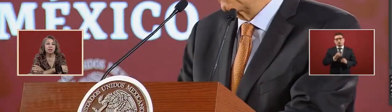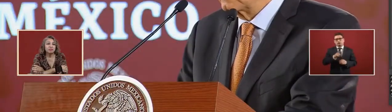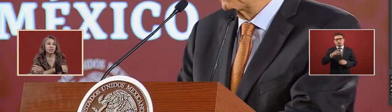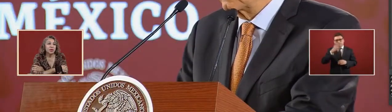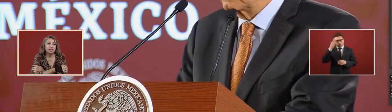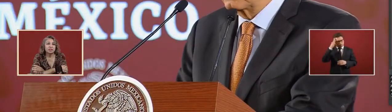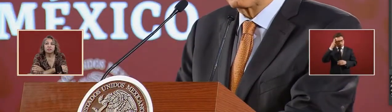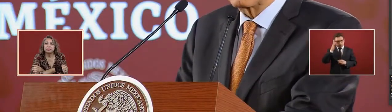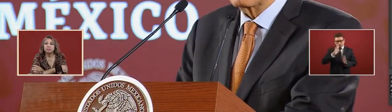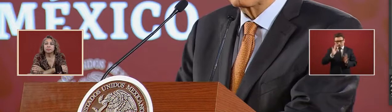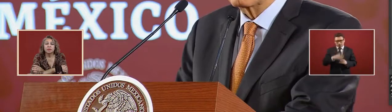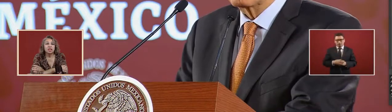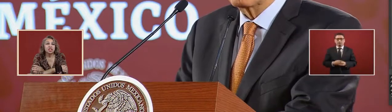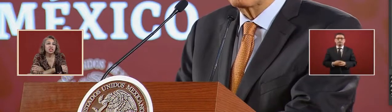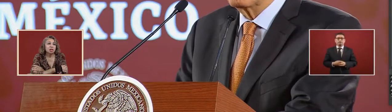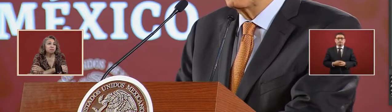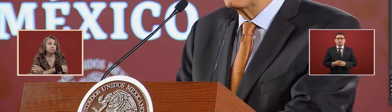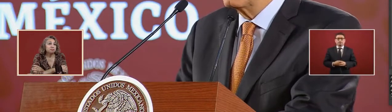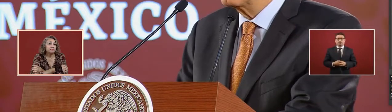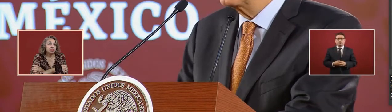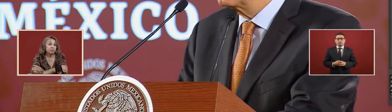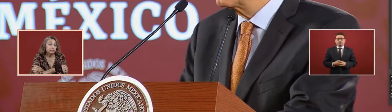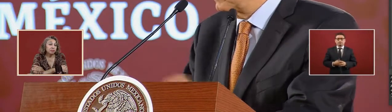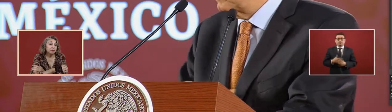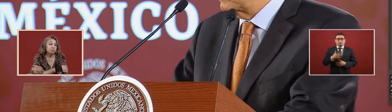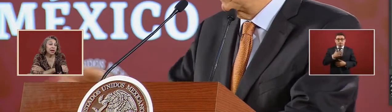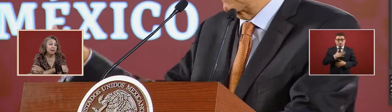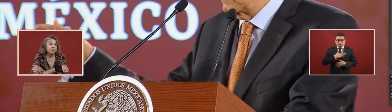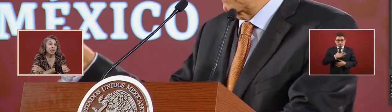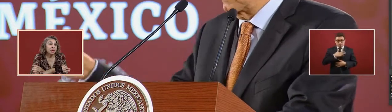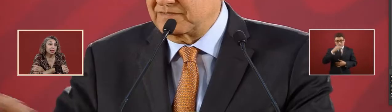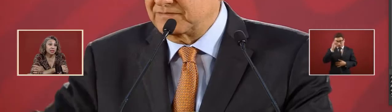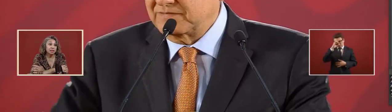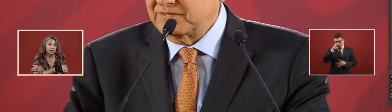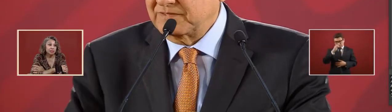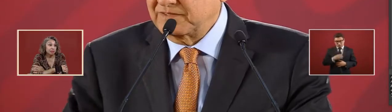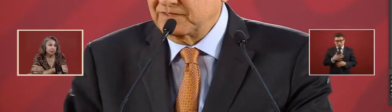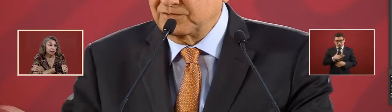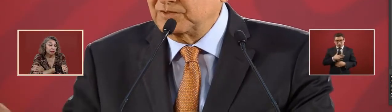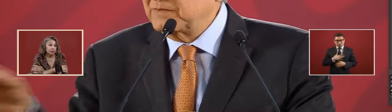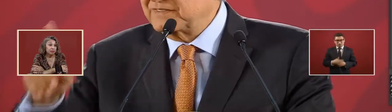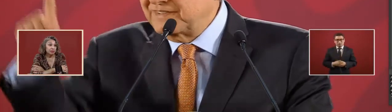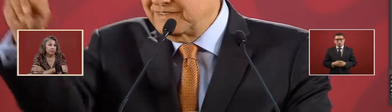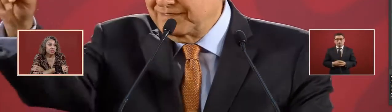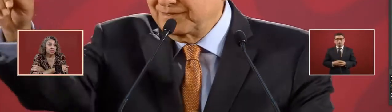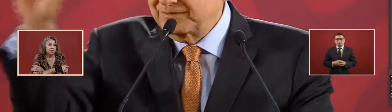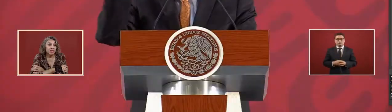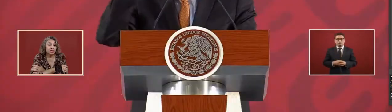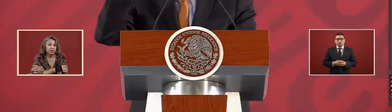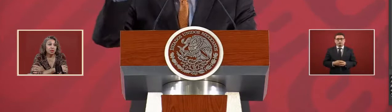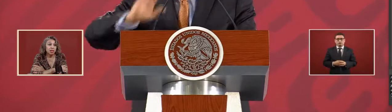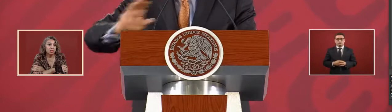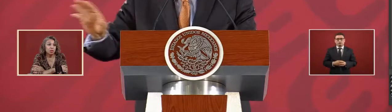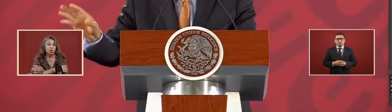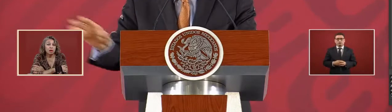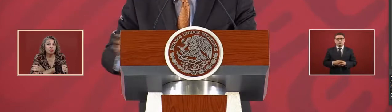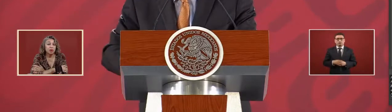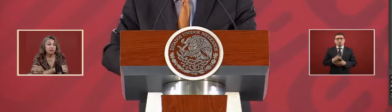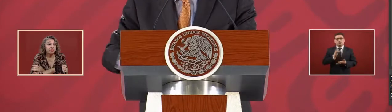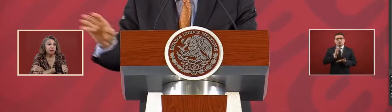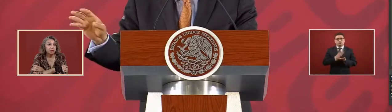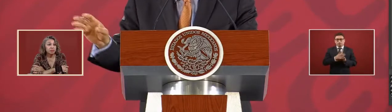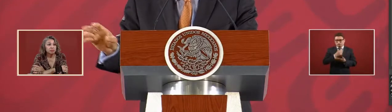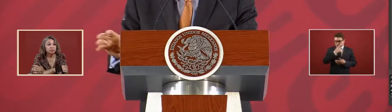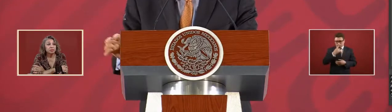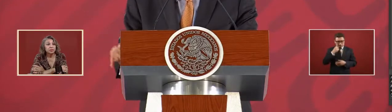and of directors. So my opinion is that it's only one point